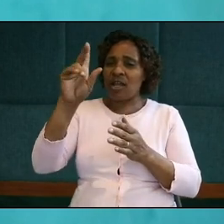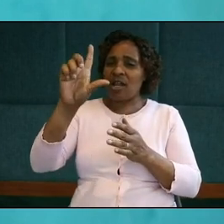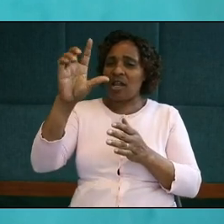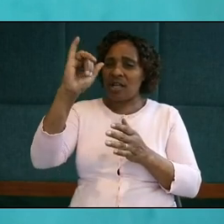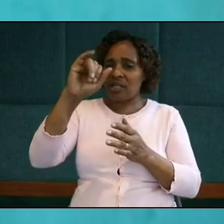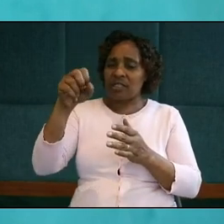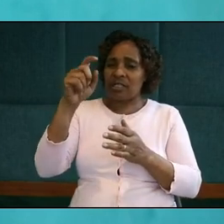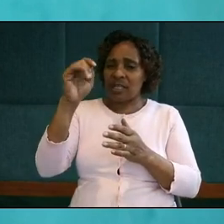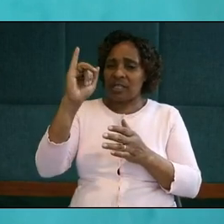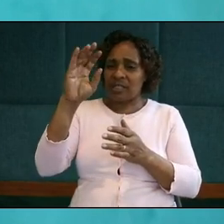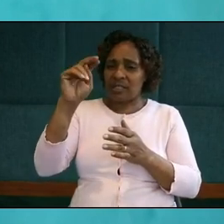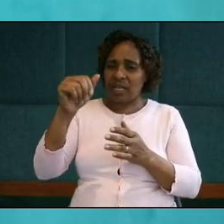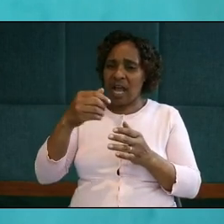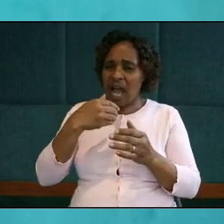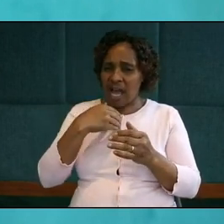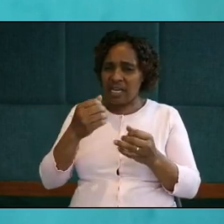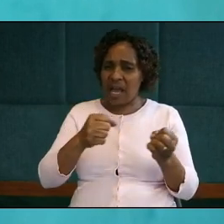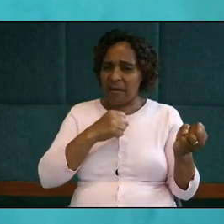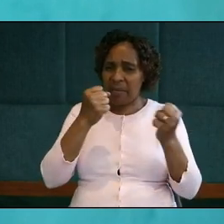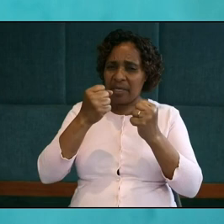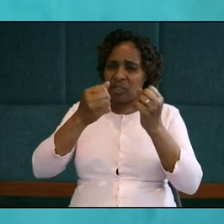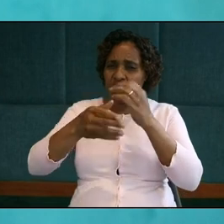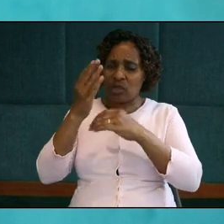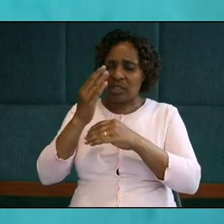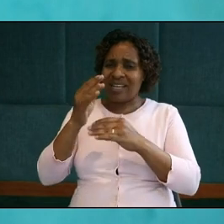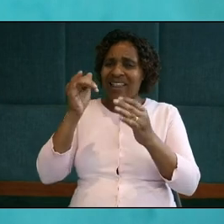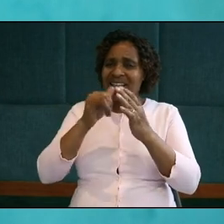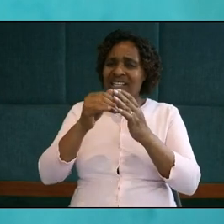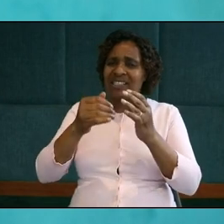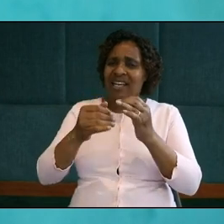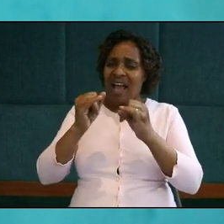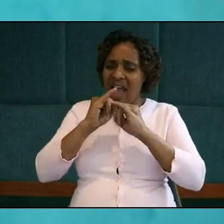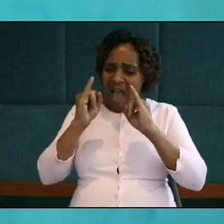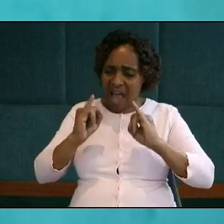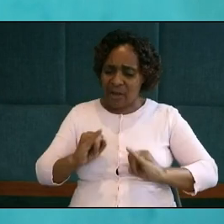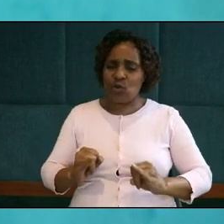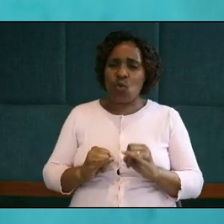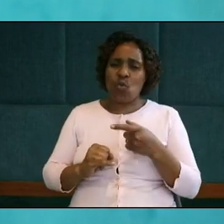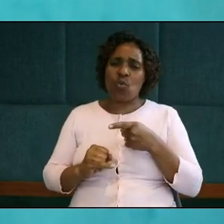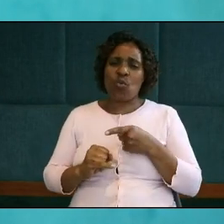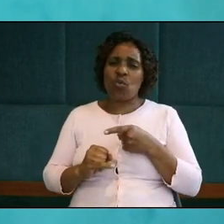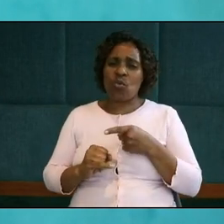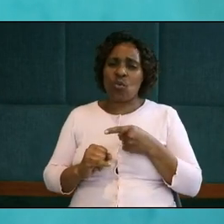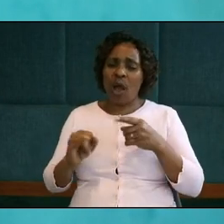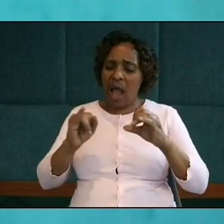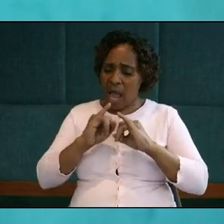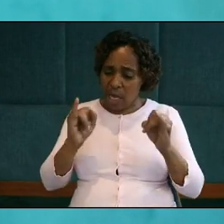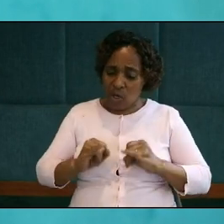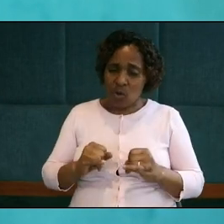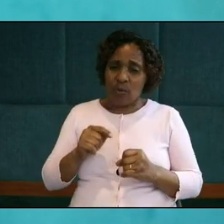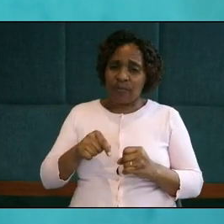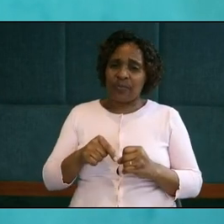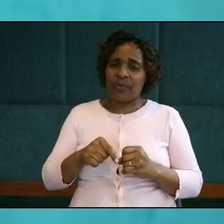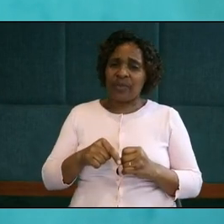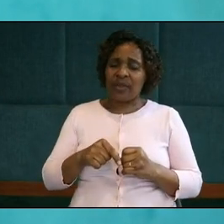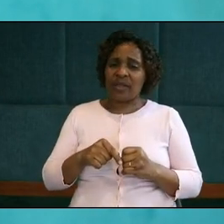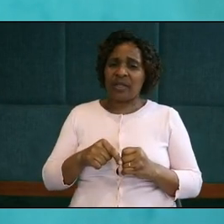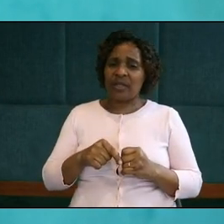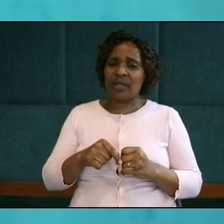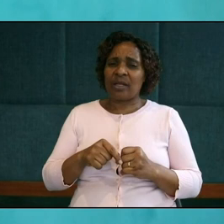a mighty God, and that God was actually an idol, that God with small